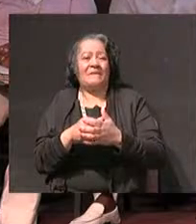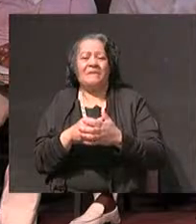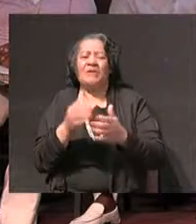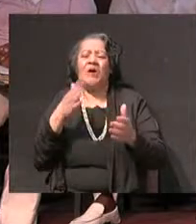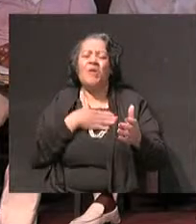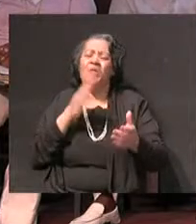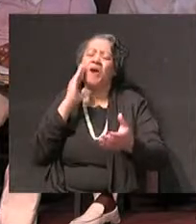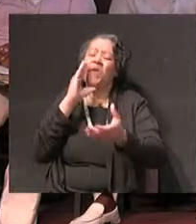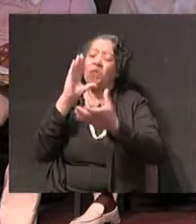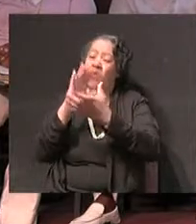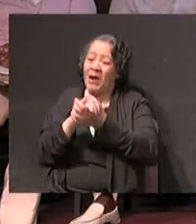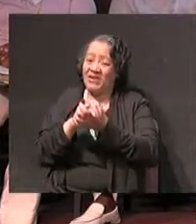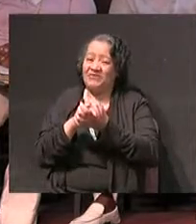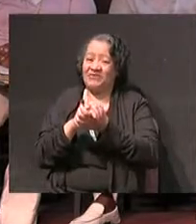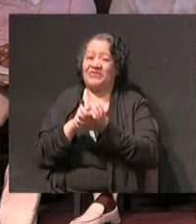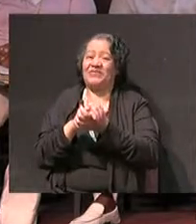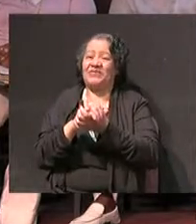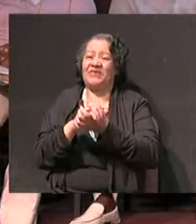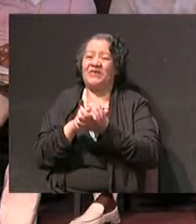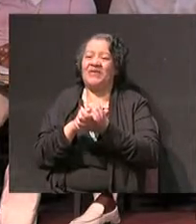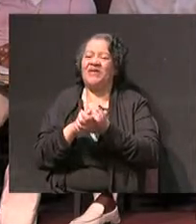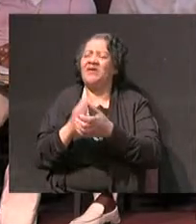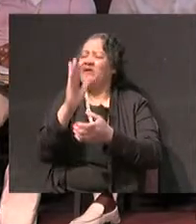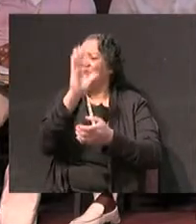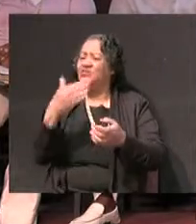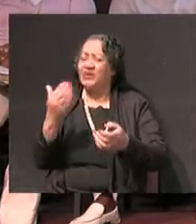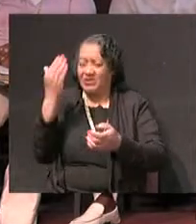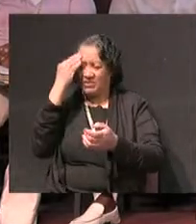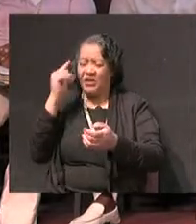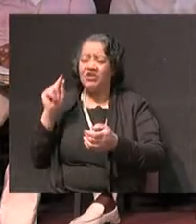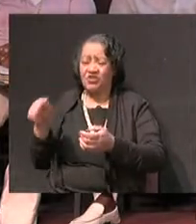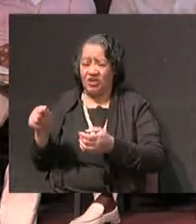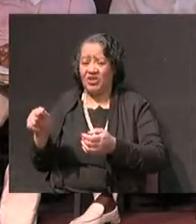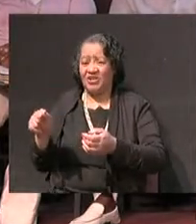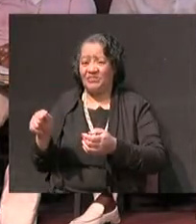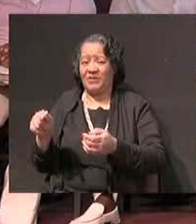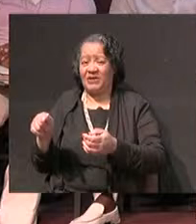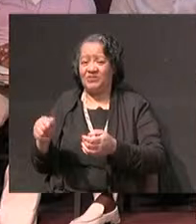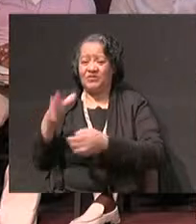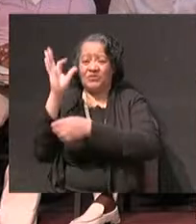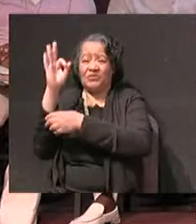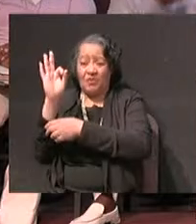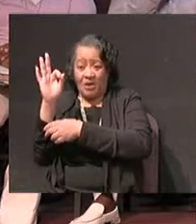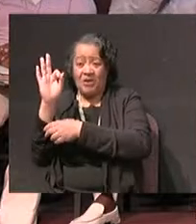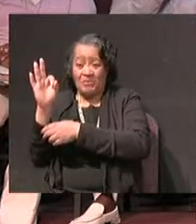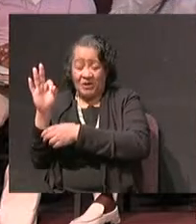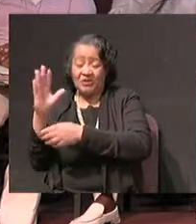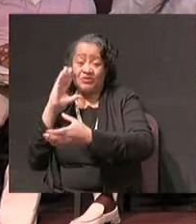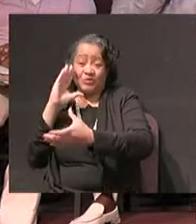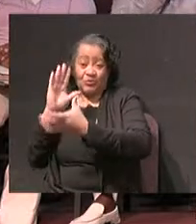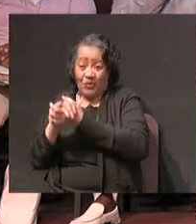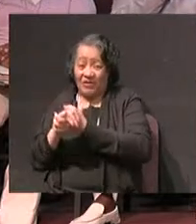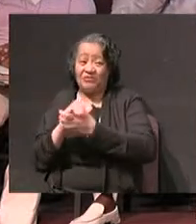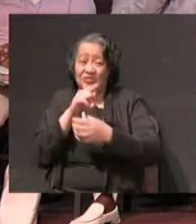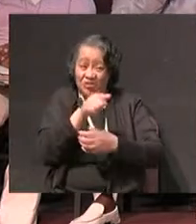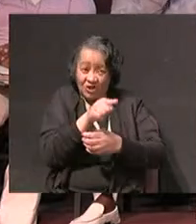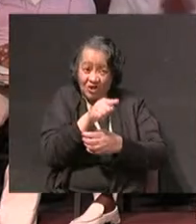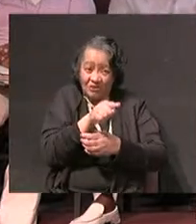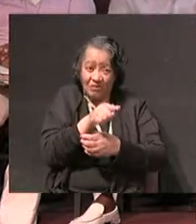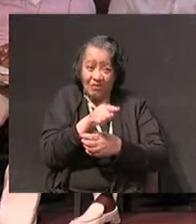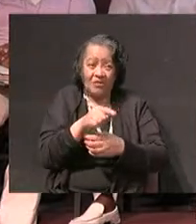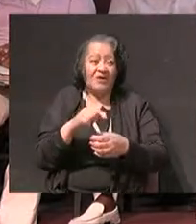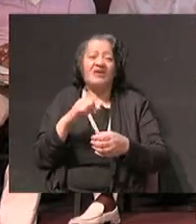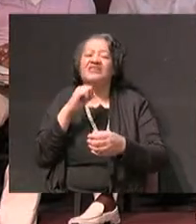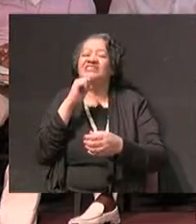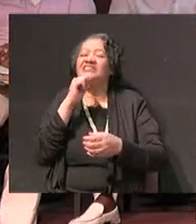she, you would never know she is the pastor's wife because she doesn't come